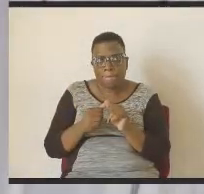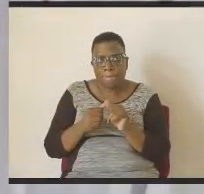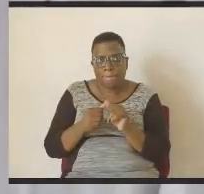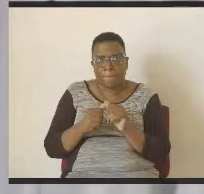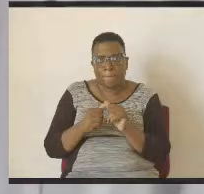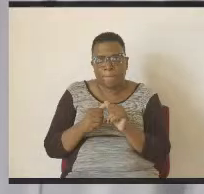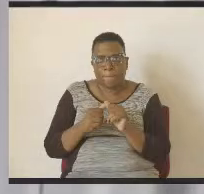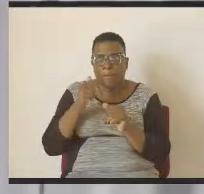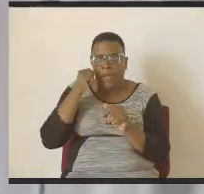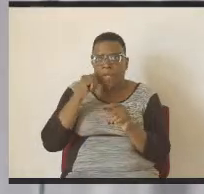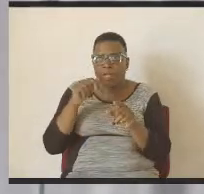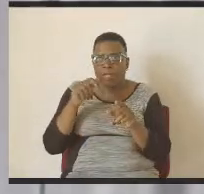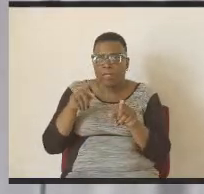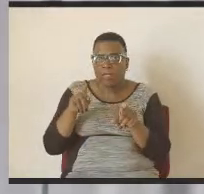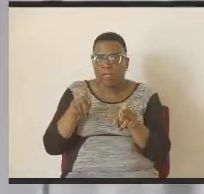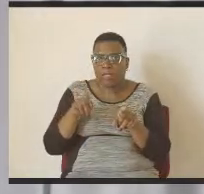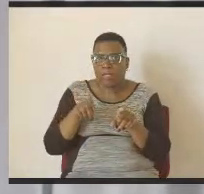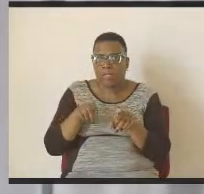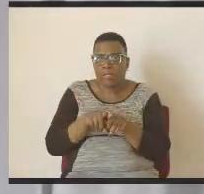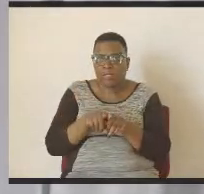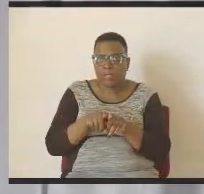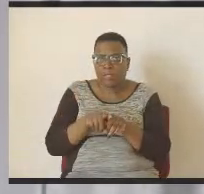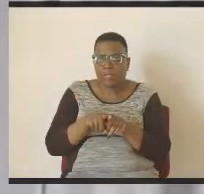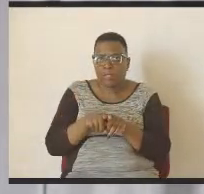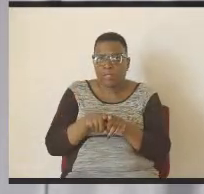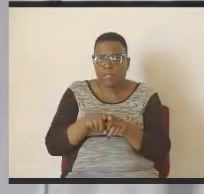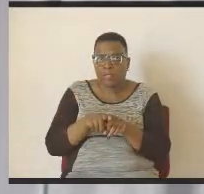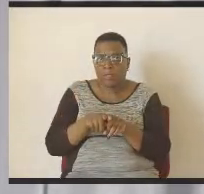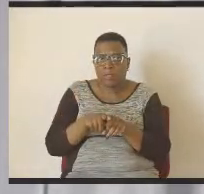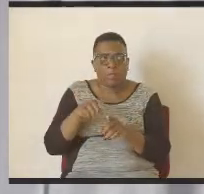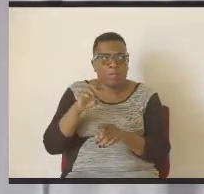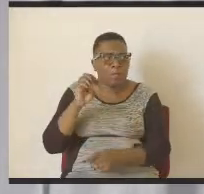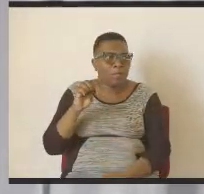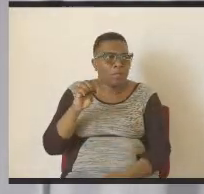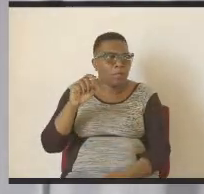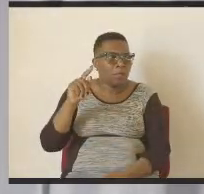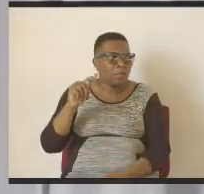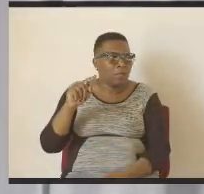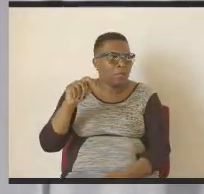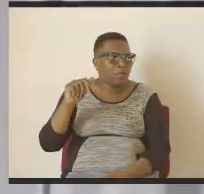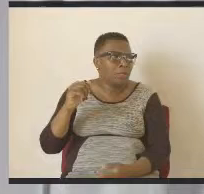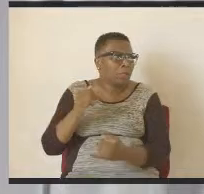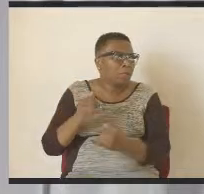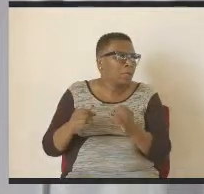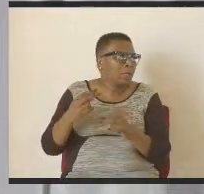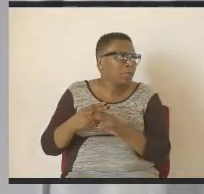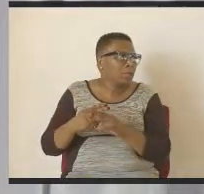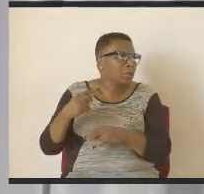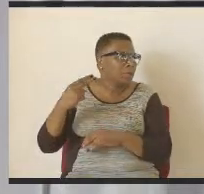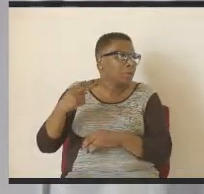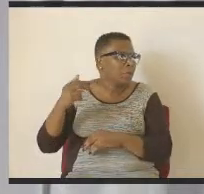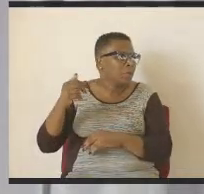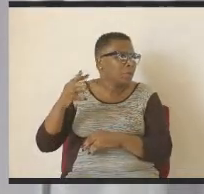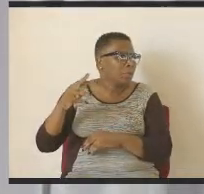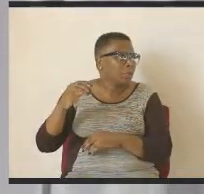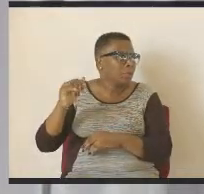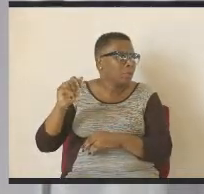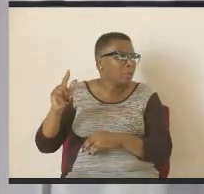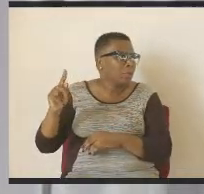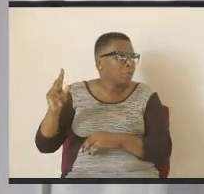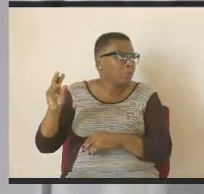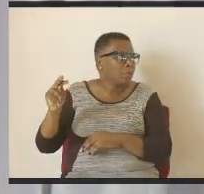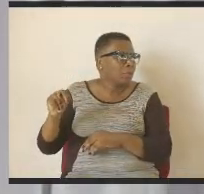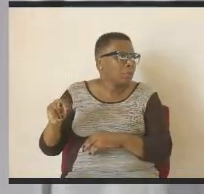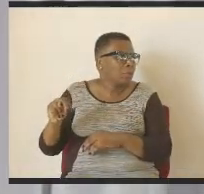Sister Etta, I think that's what the handwriting is. Sister Etta Hamilton, I can't make out the handwriting, is in